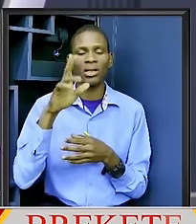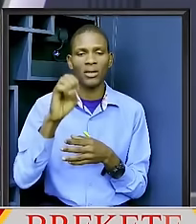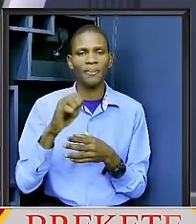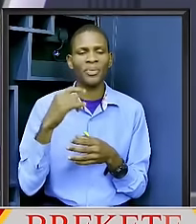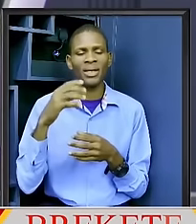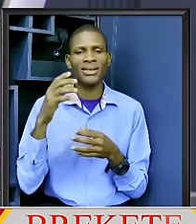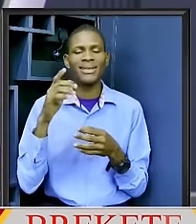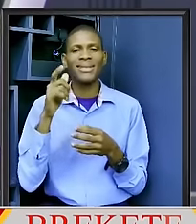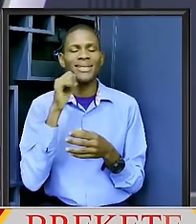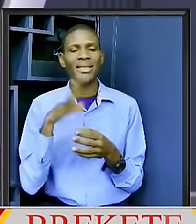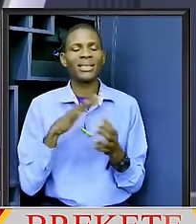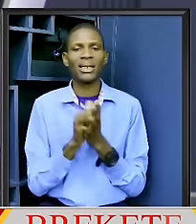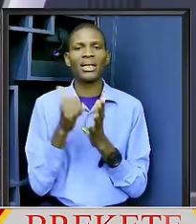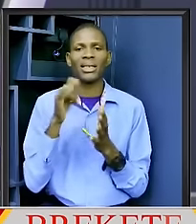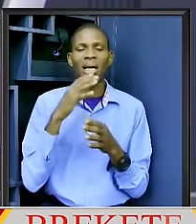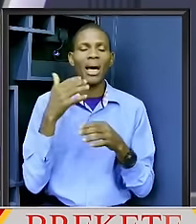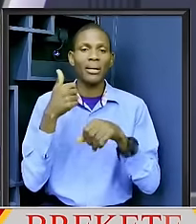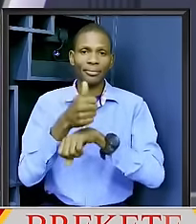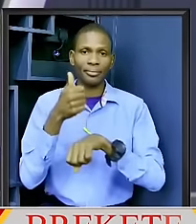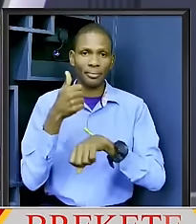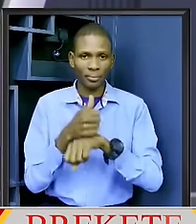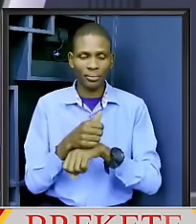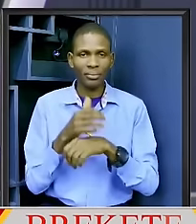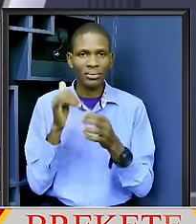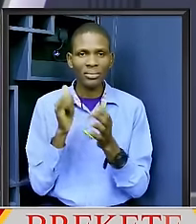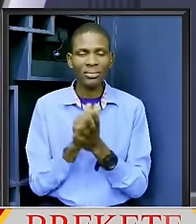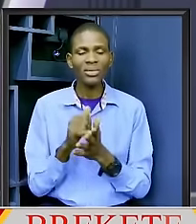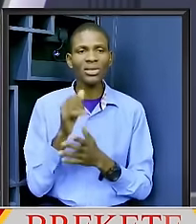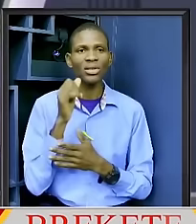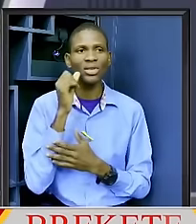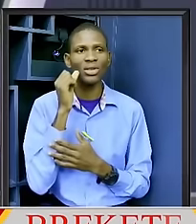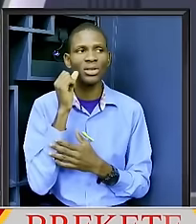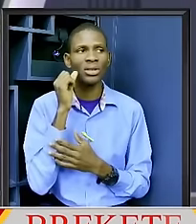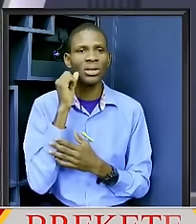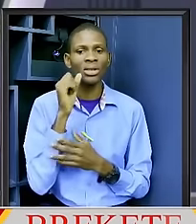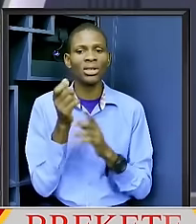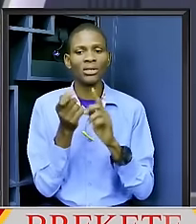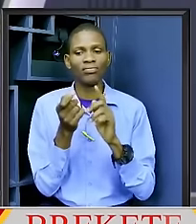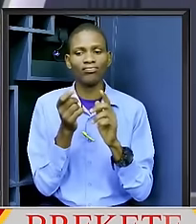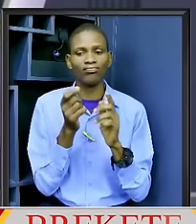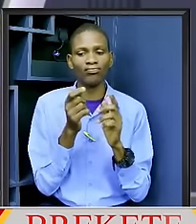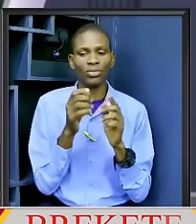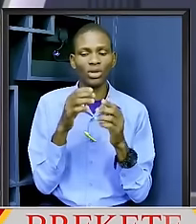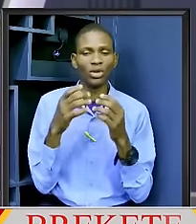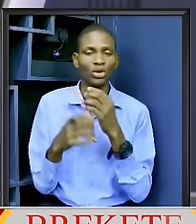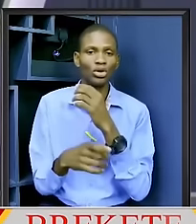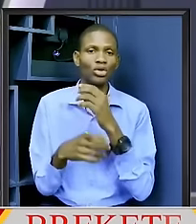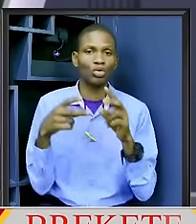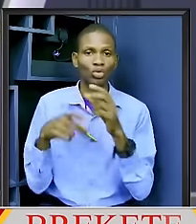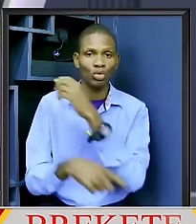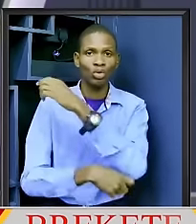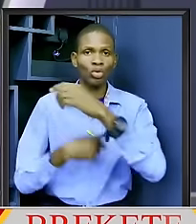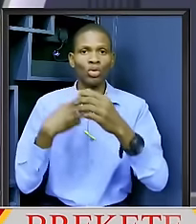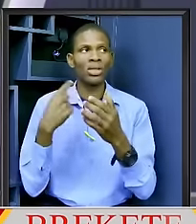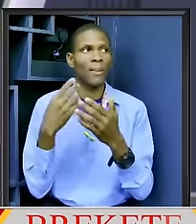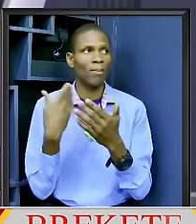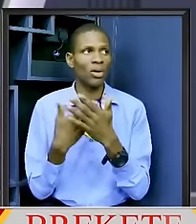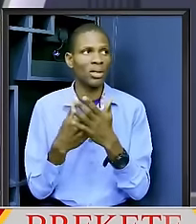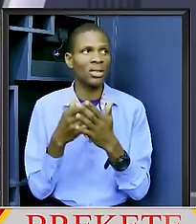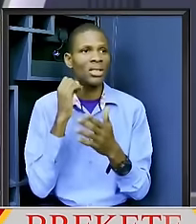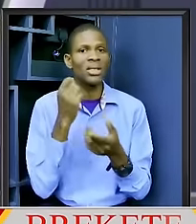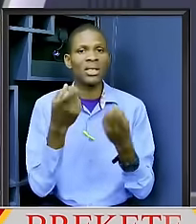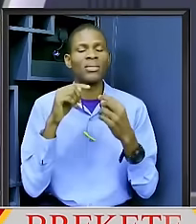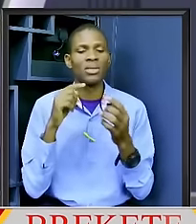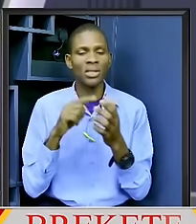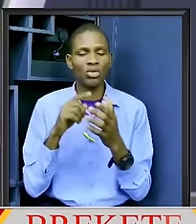The lady waiting, they accuse, say yes. She. Divert the money. Yes. She can't come studio this